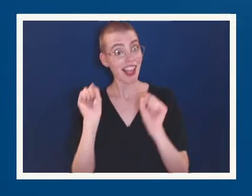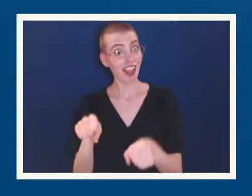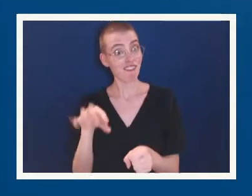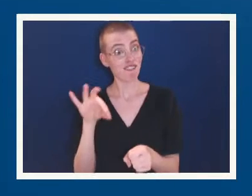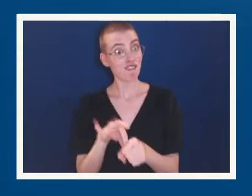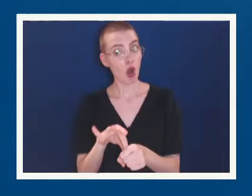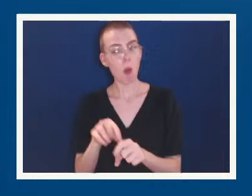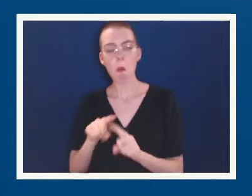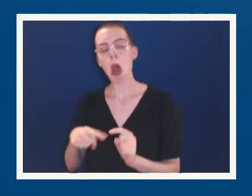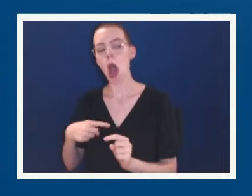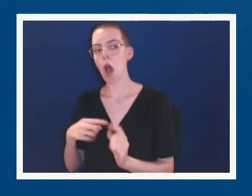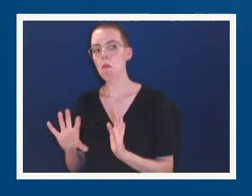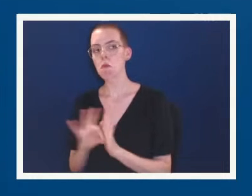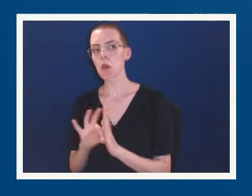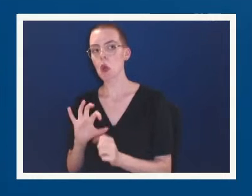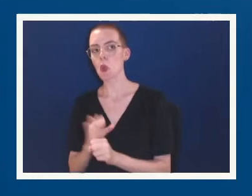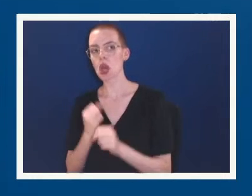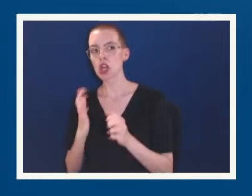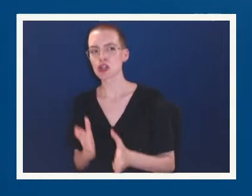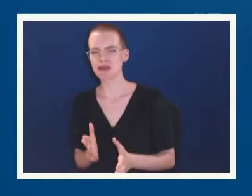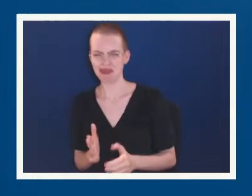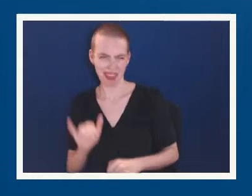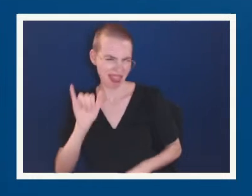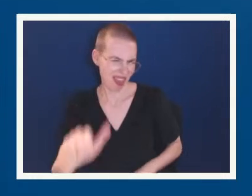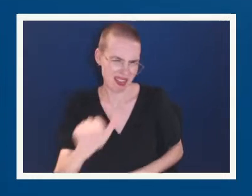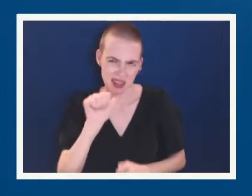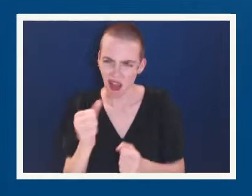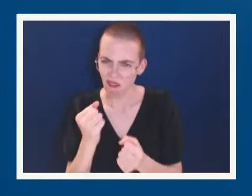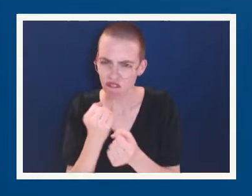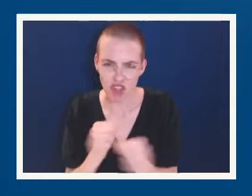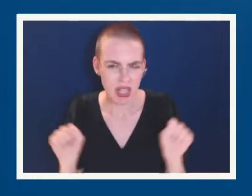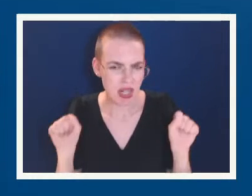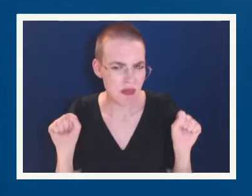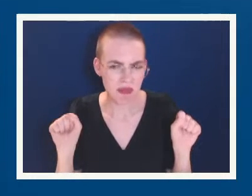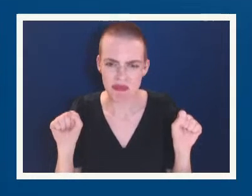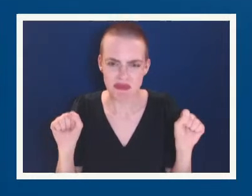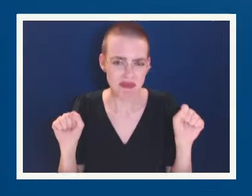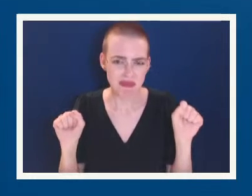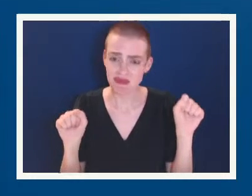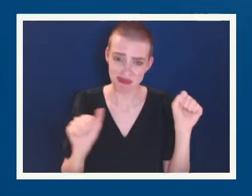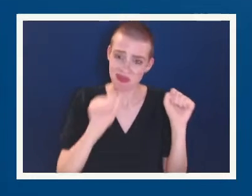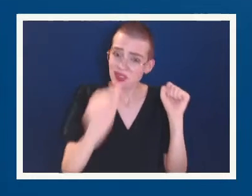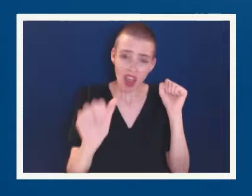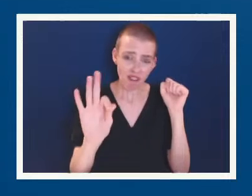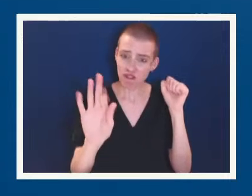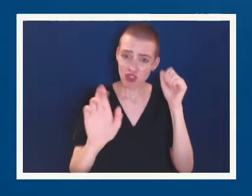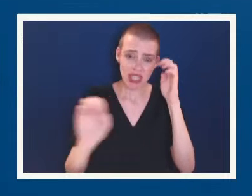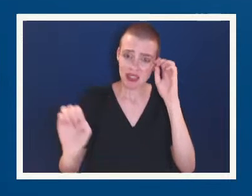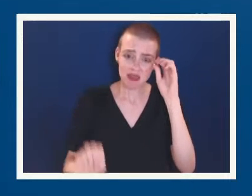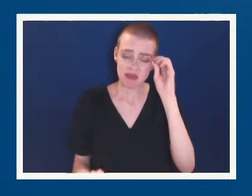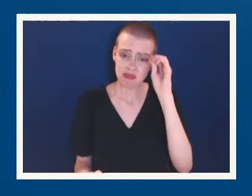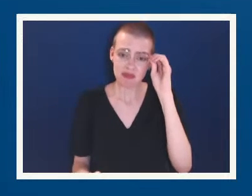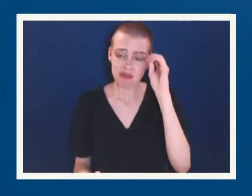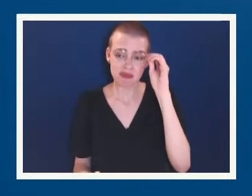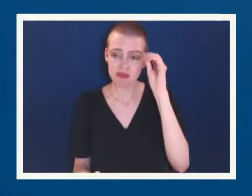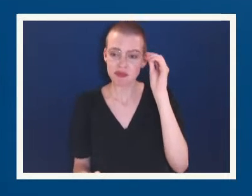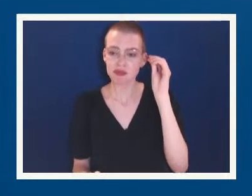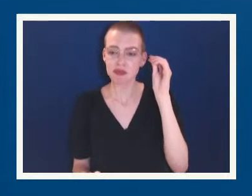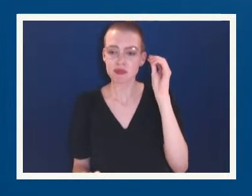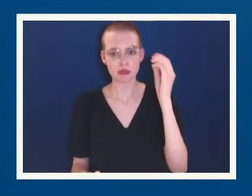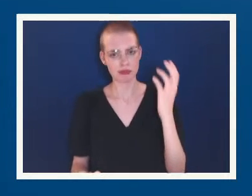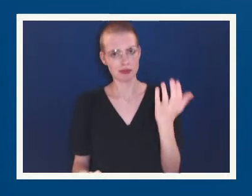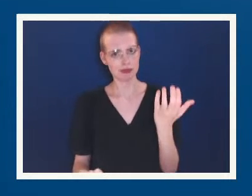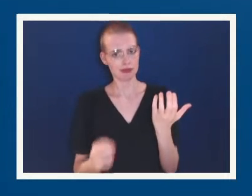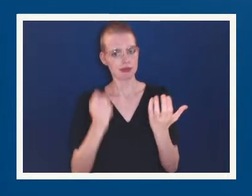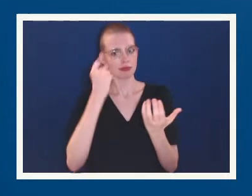winner. That's not freedom. That's not freedom. But you know what? You know what we're for?